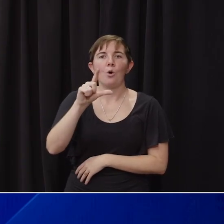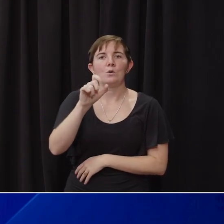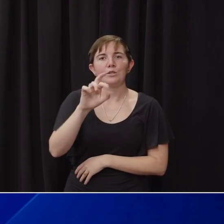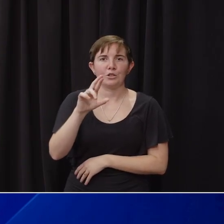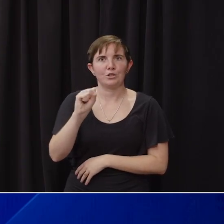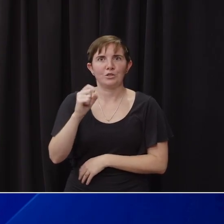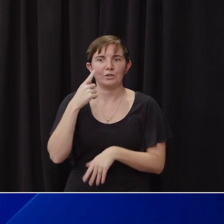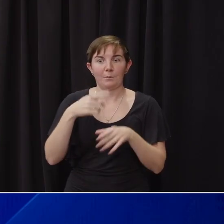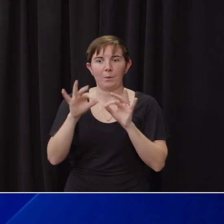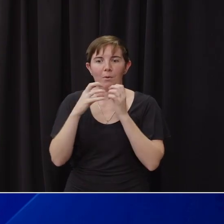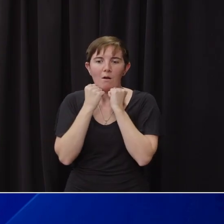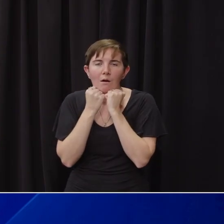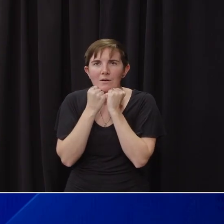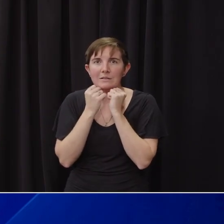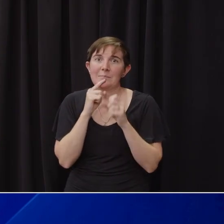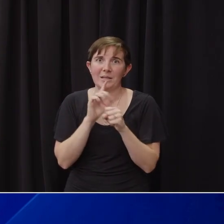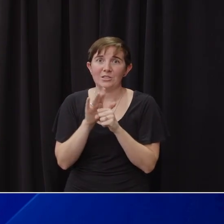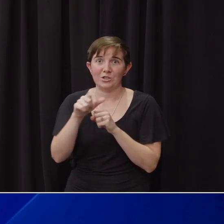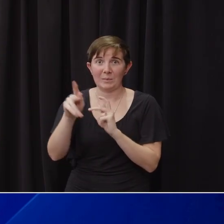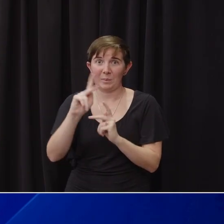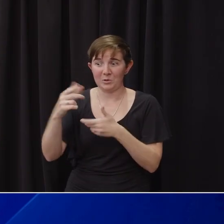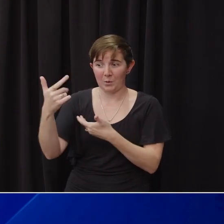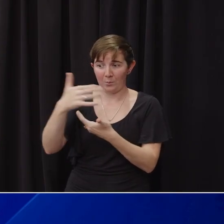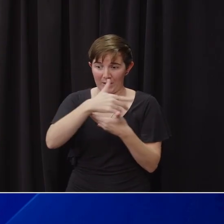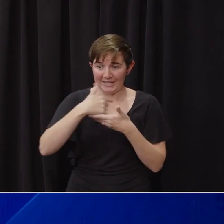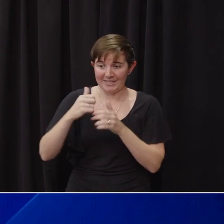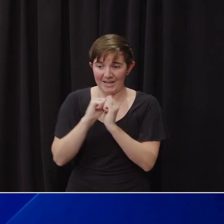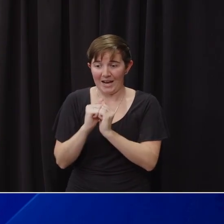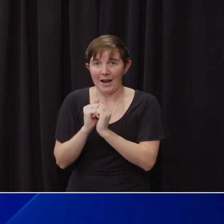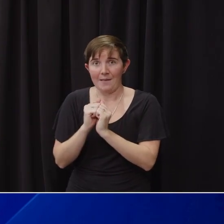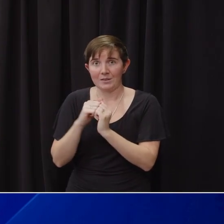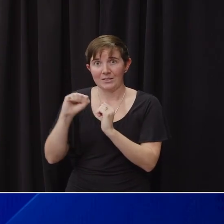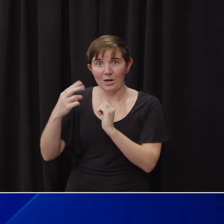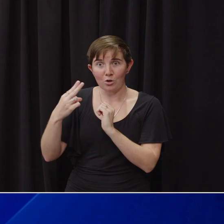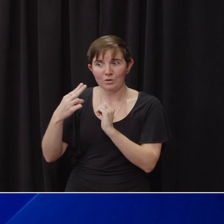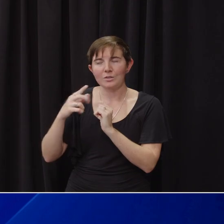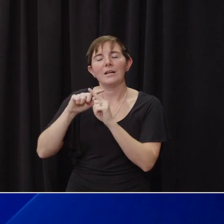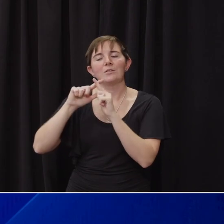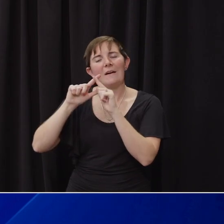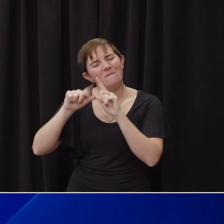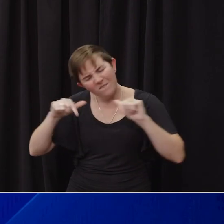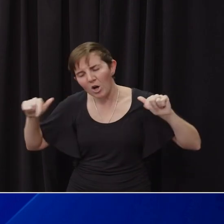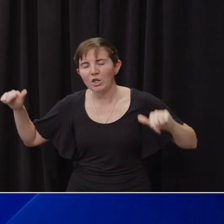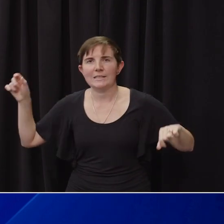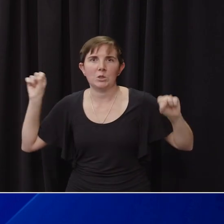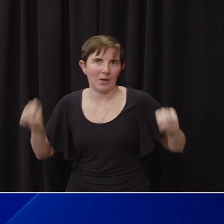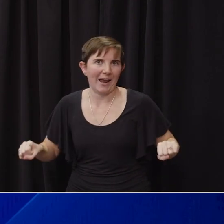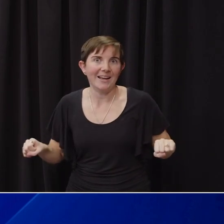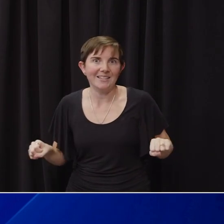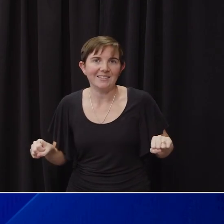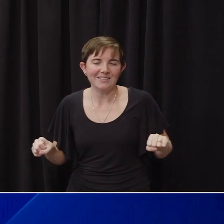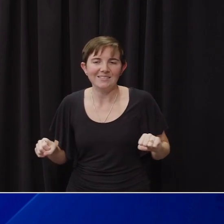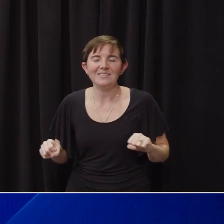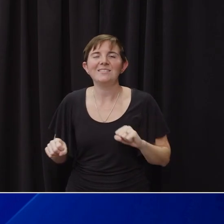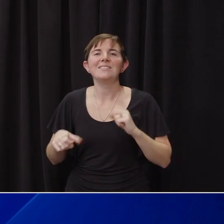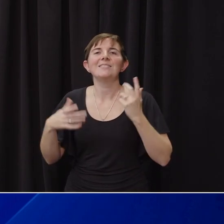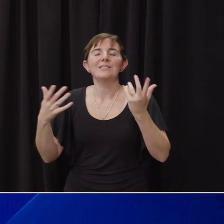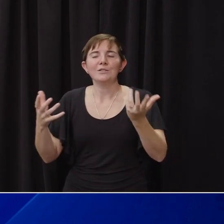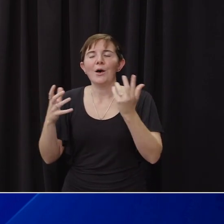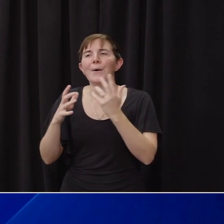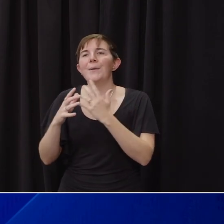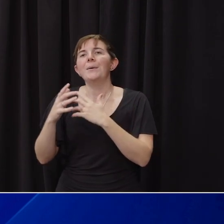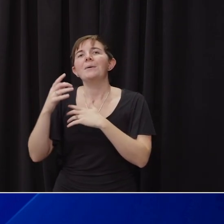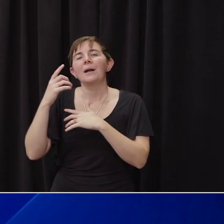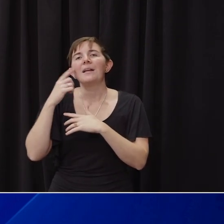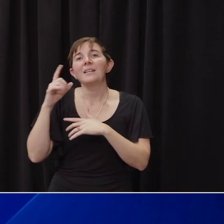that the group of stakeholders you're bringing together is as diverse as it possibly can be. And so I